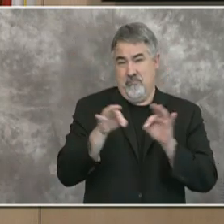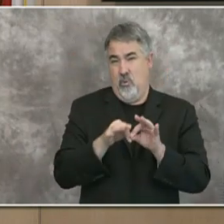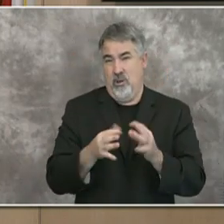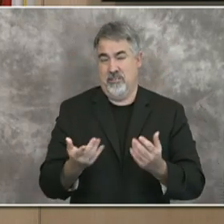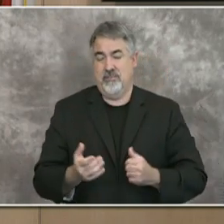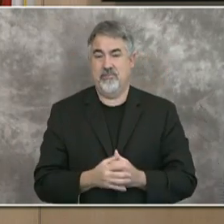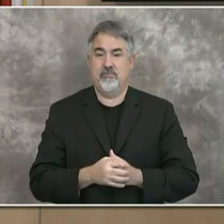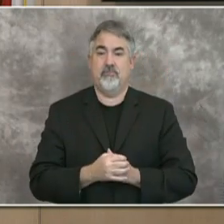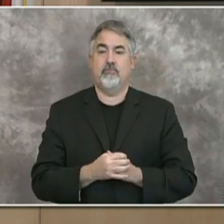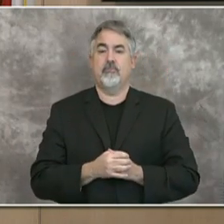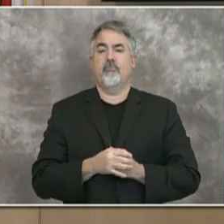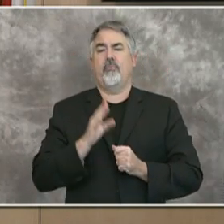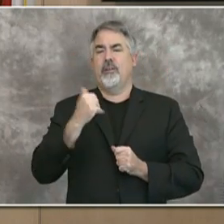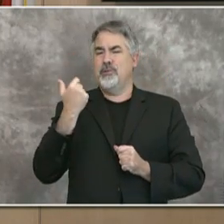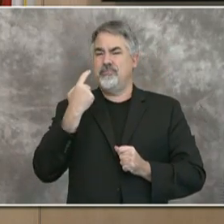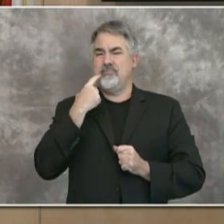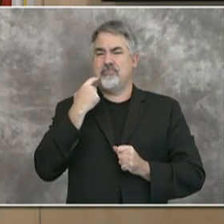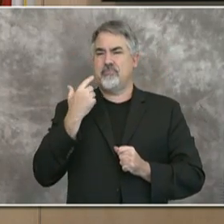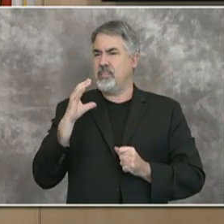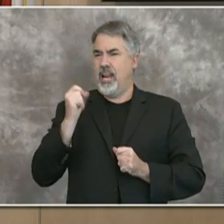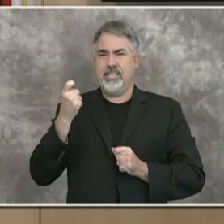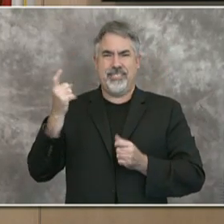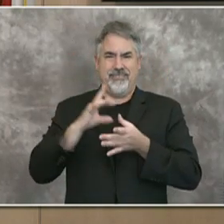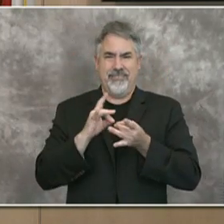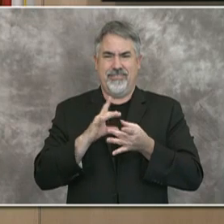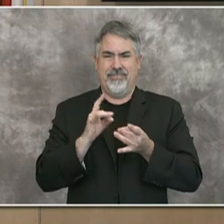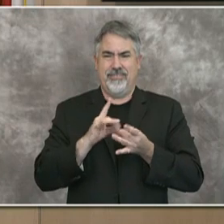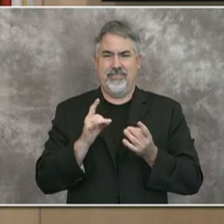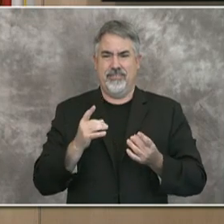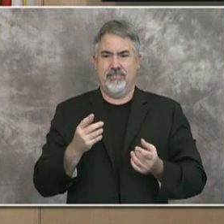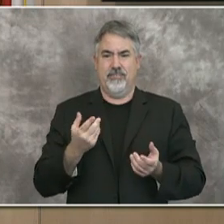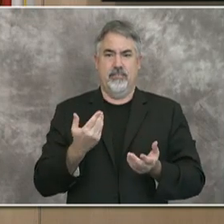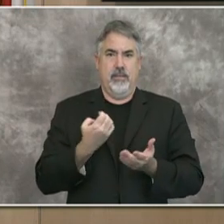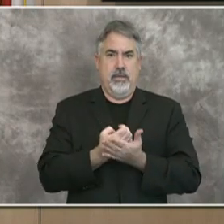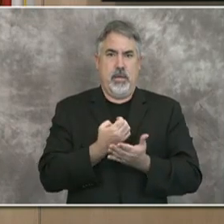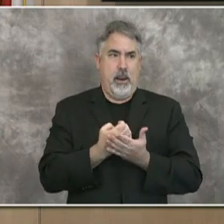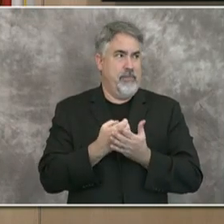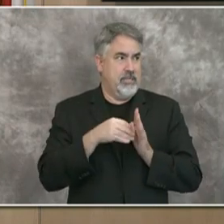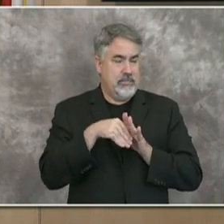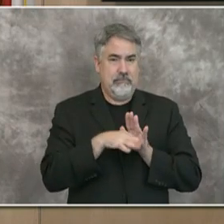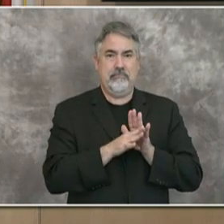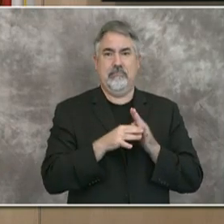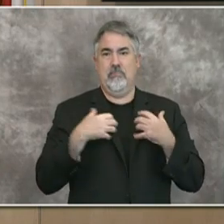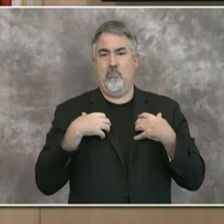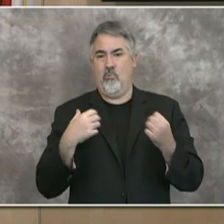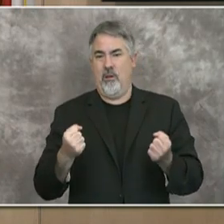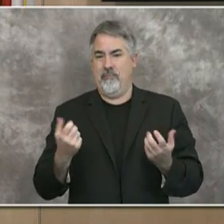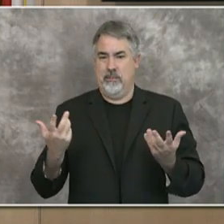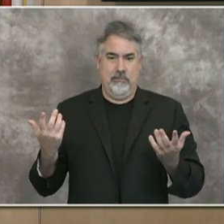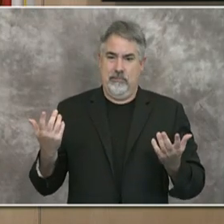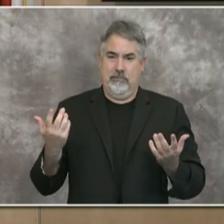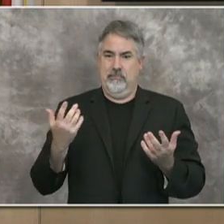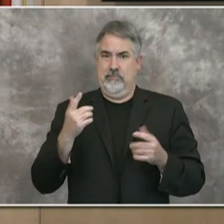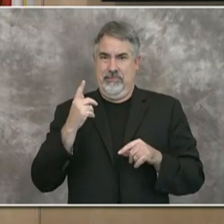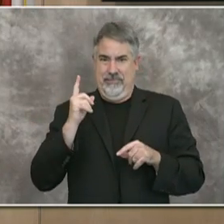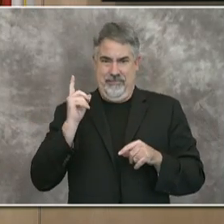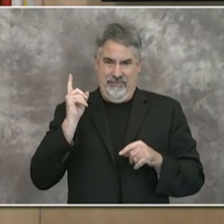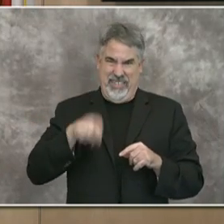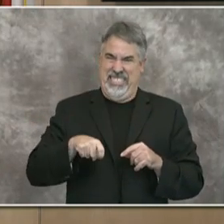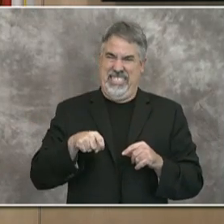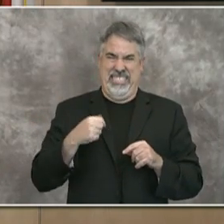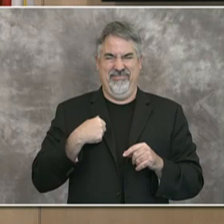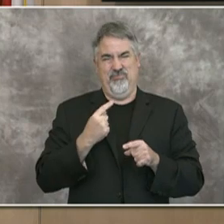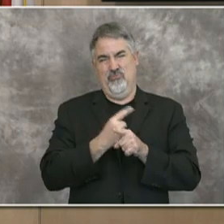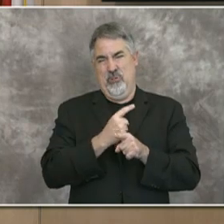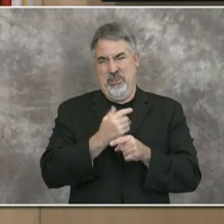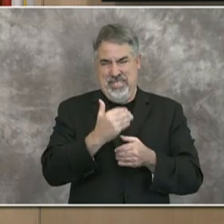Cox just mentioned, there can be no economic recovery without the right planning and the right preparation. We have talked a lot from this podium